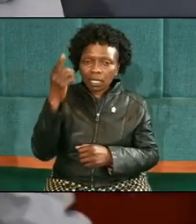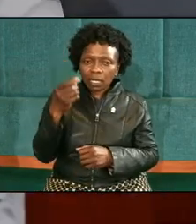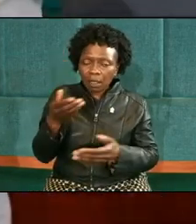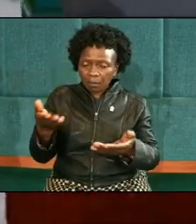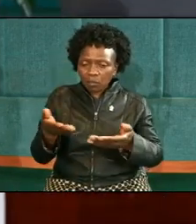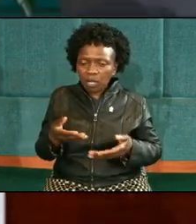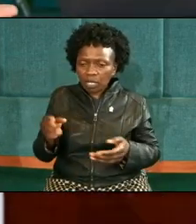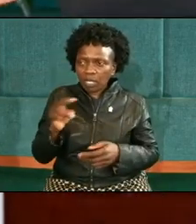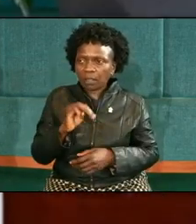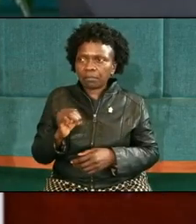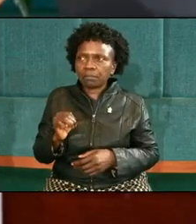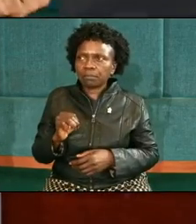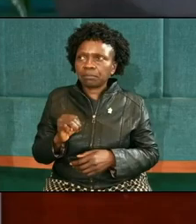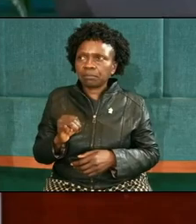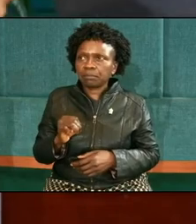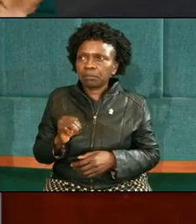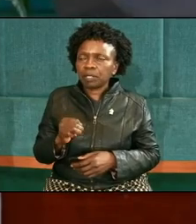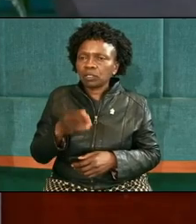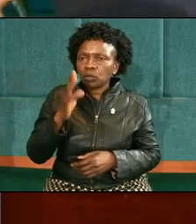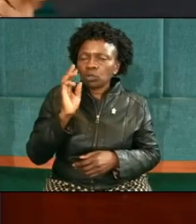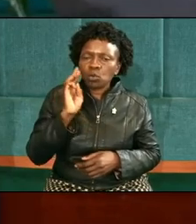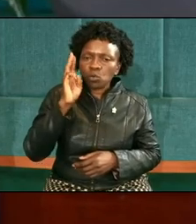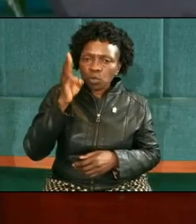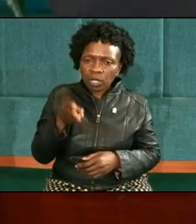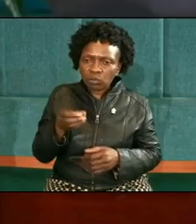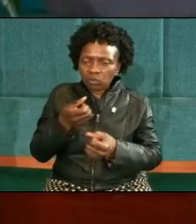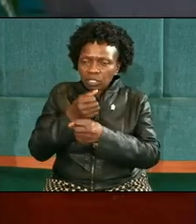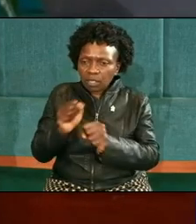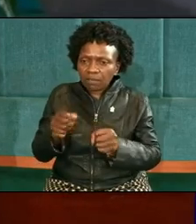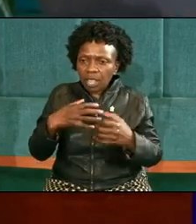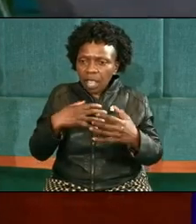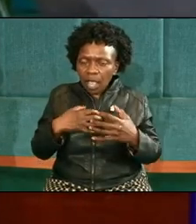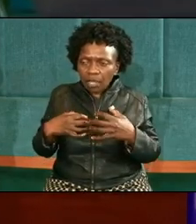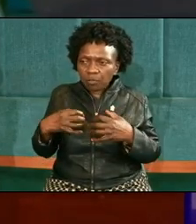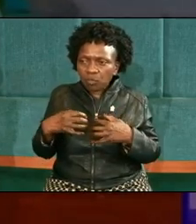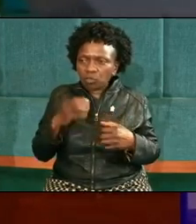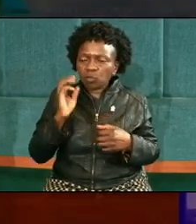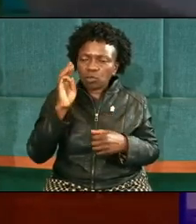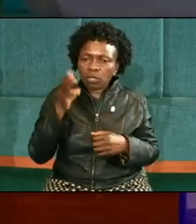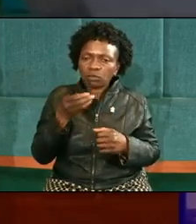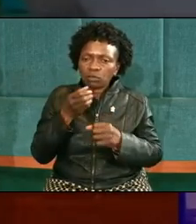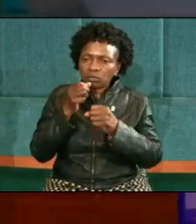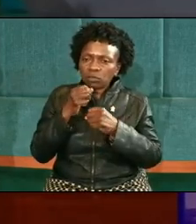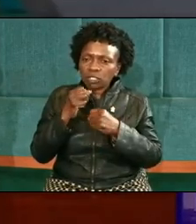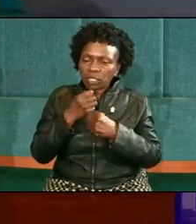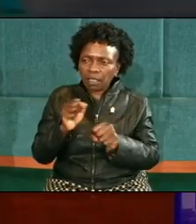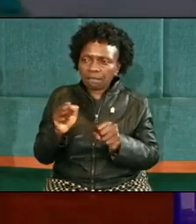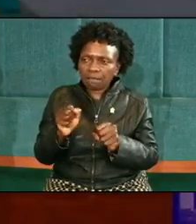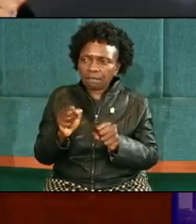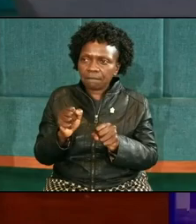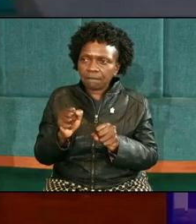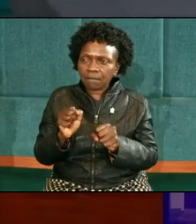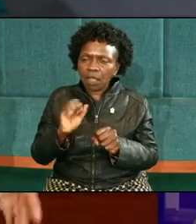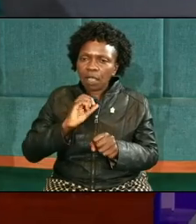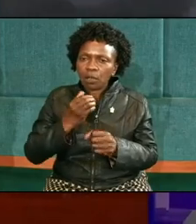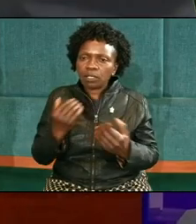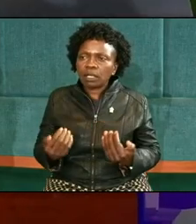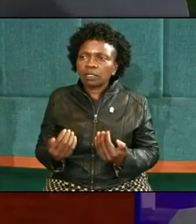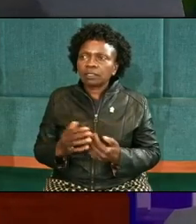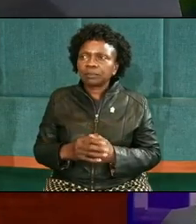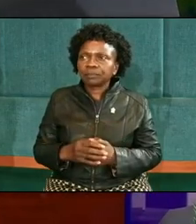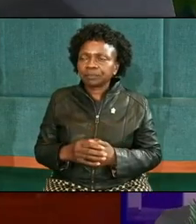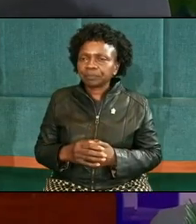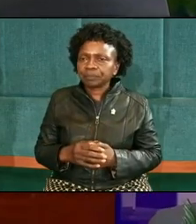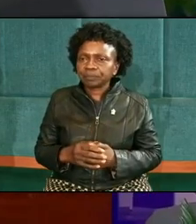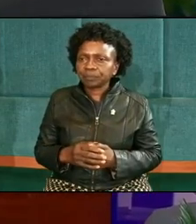them come. Says God, if you're willing to save the animals, you're willing to save my child. No matter how bad they are, no matter